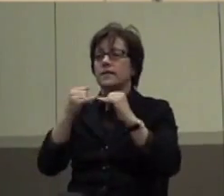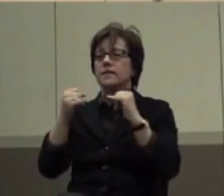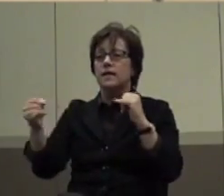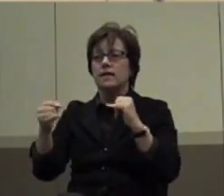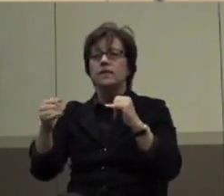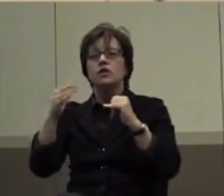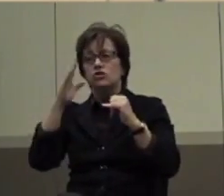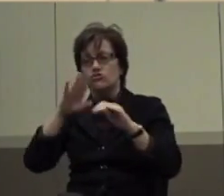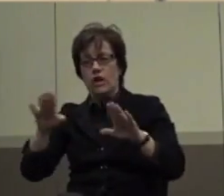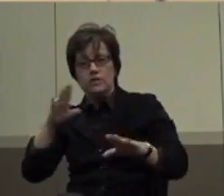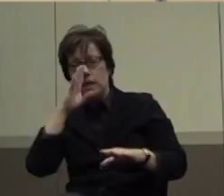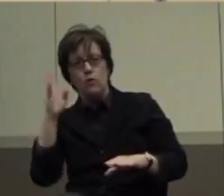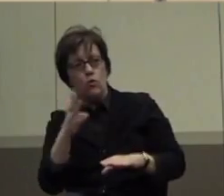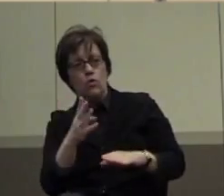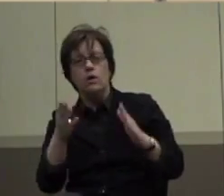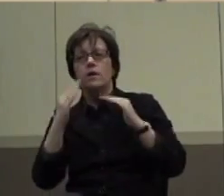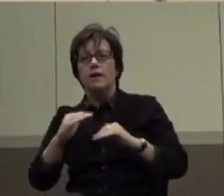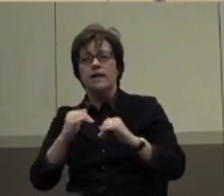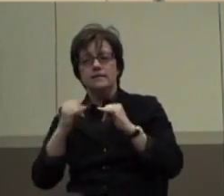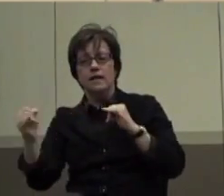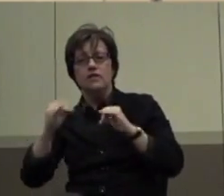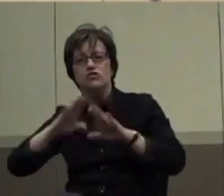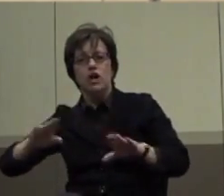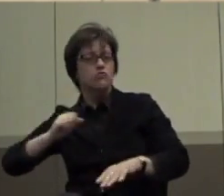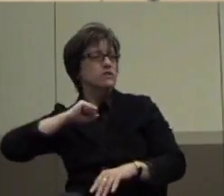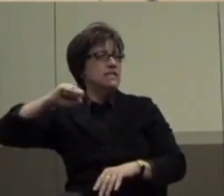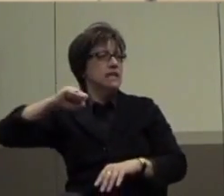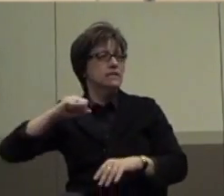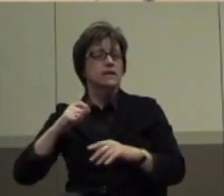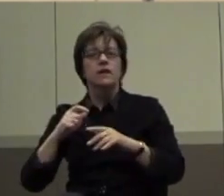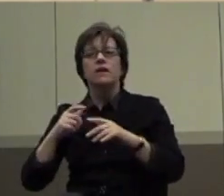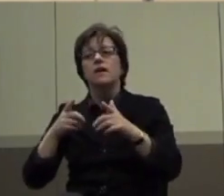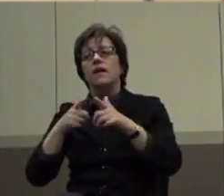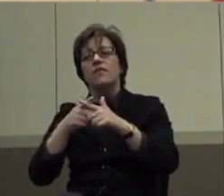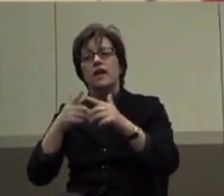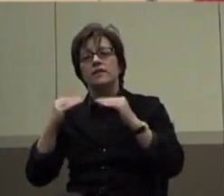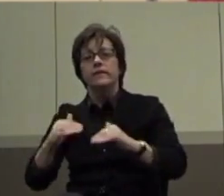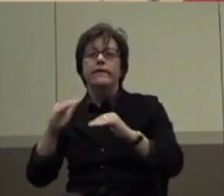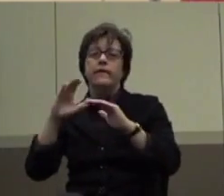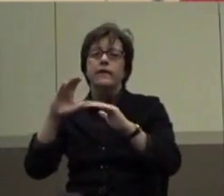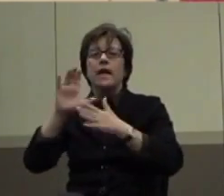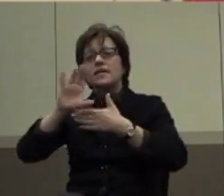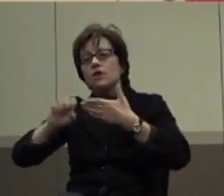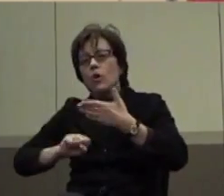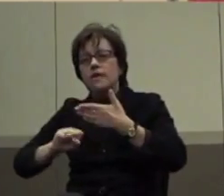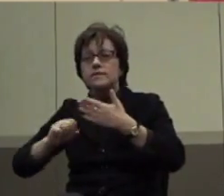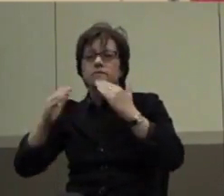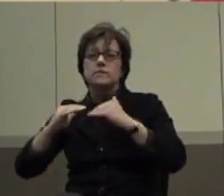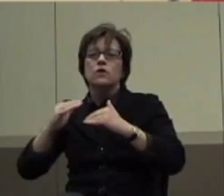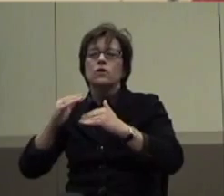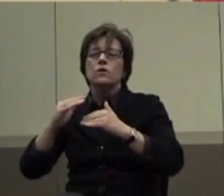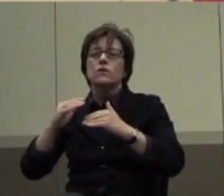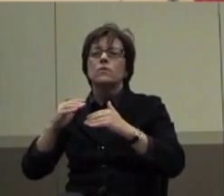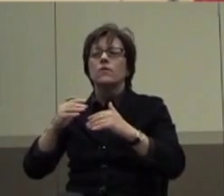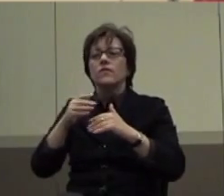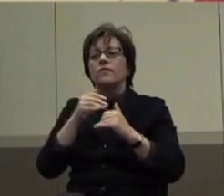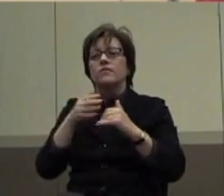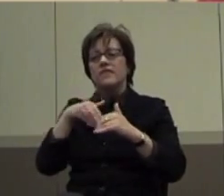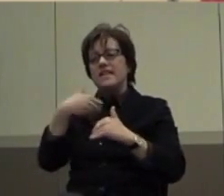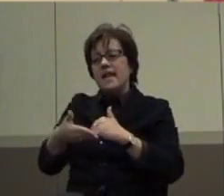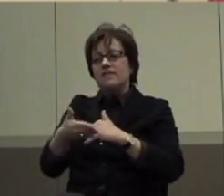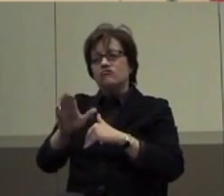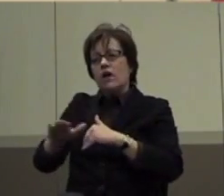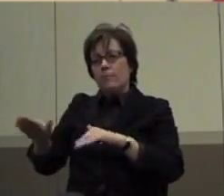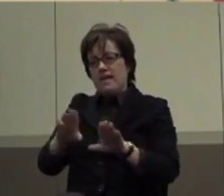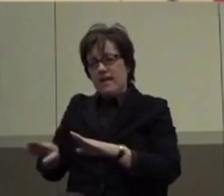ignores. Next is the child resists. Then I might have consequence. Then I might have a line for what's the next child behavior. So if I see